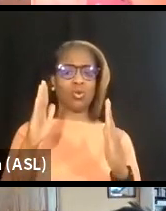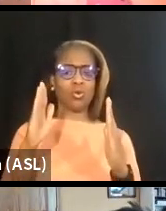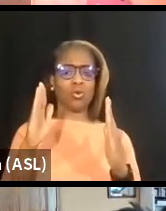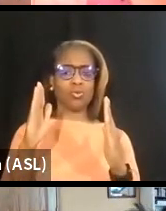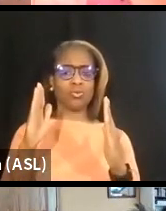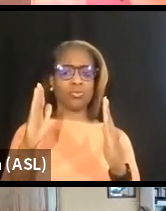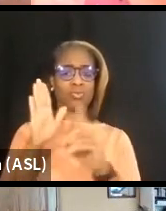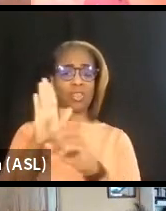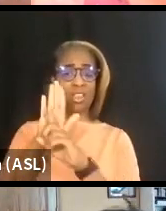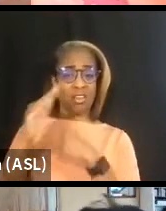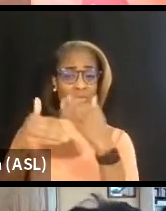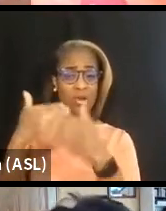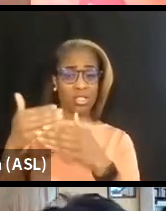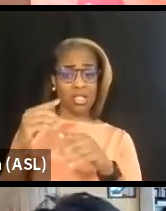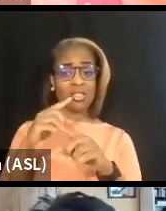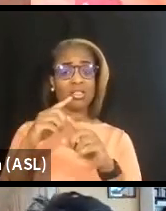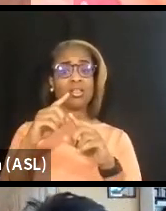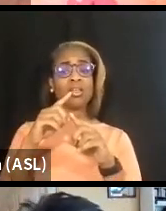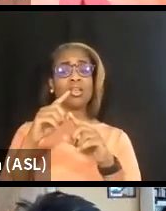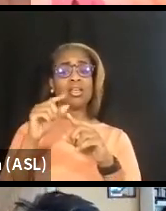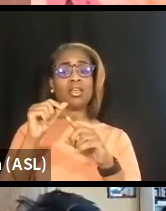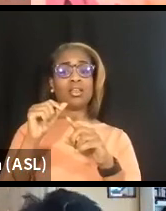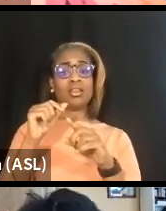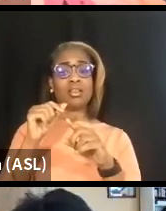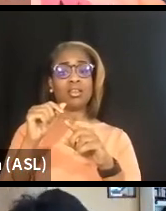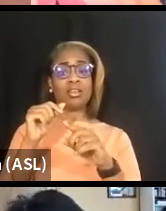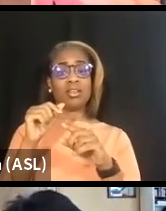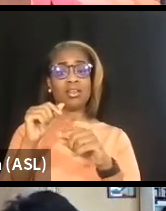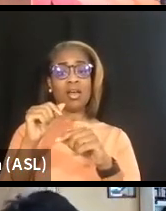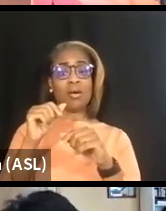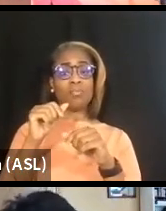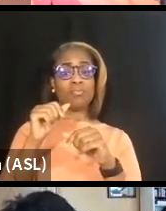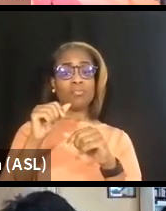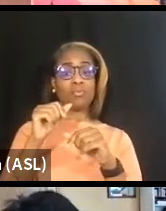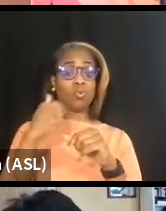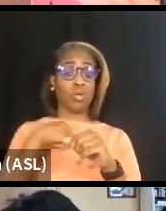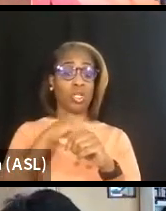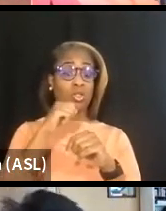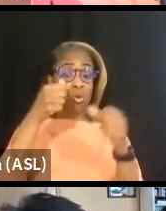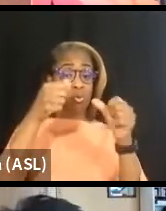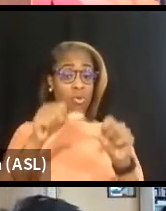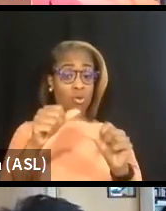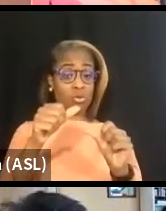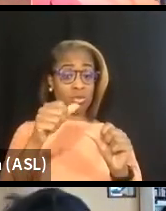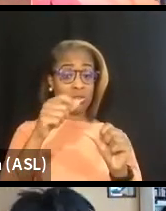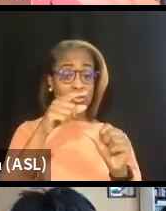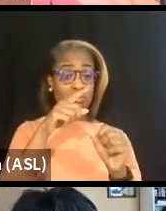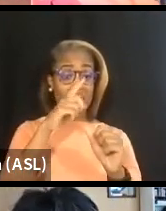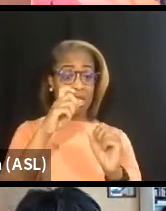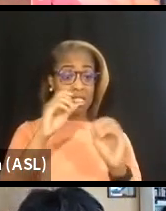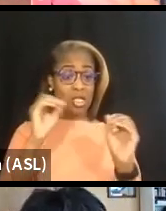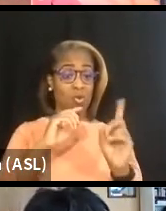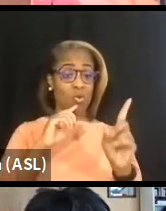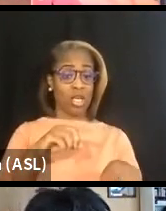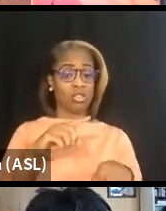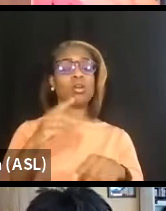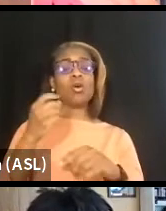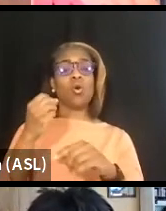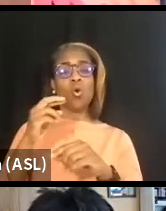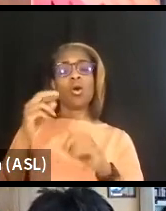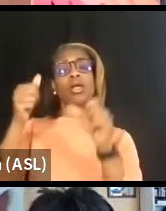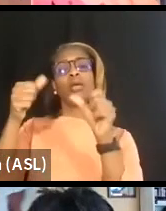I don't know their process, whether he simply doesn't post anything because there are no answers, or he does post something that states there were no